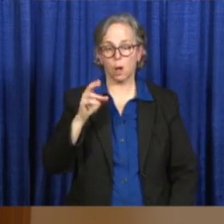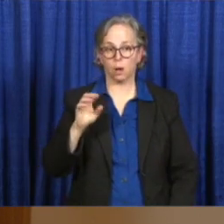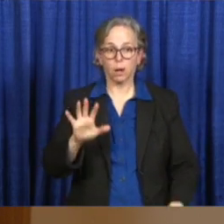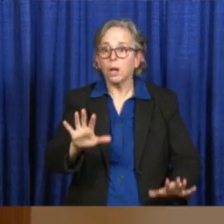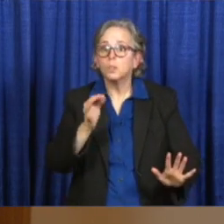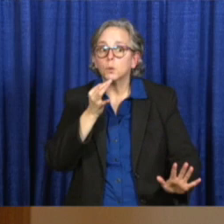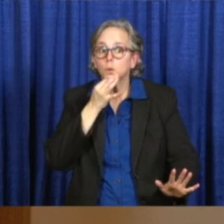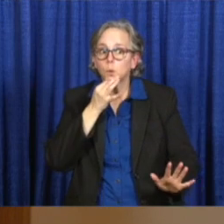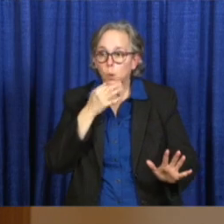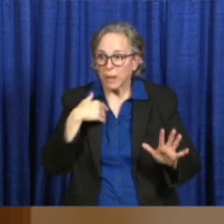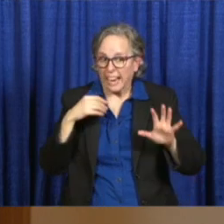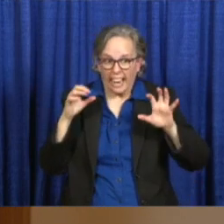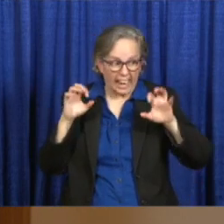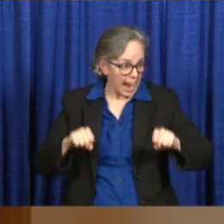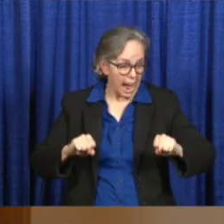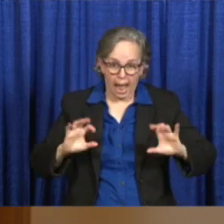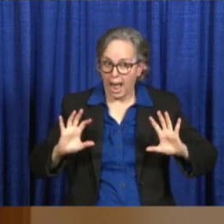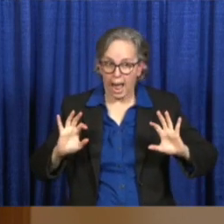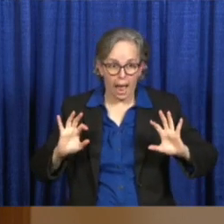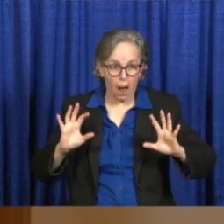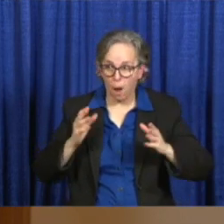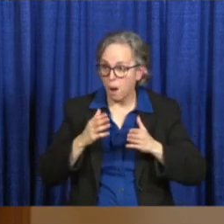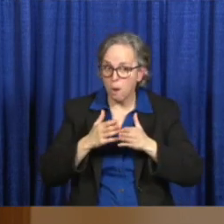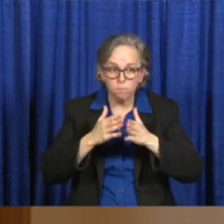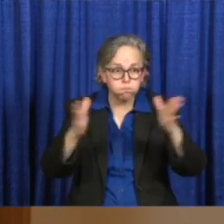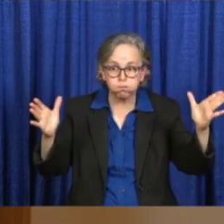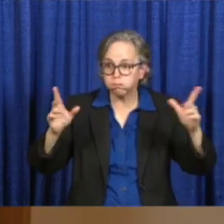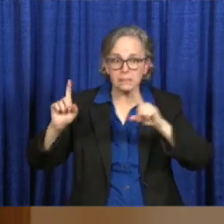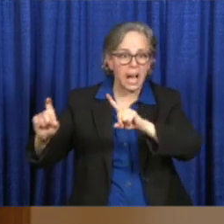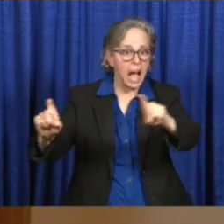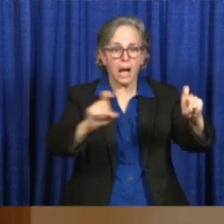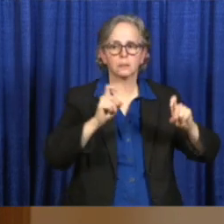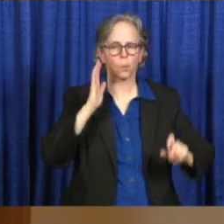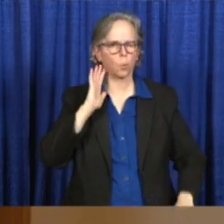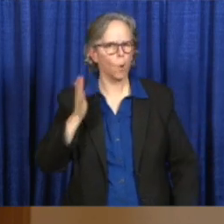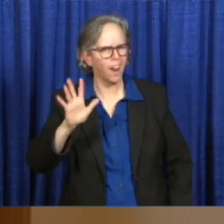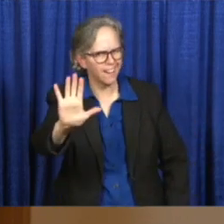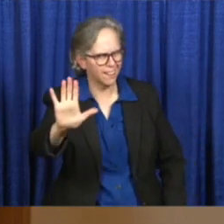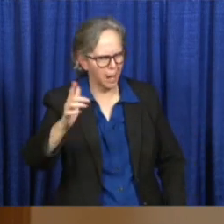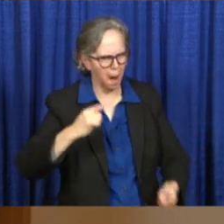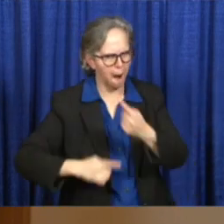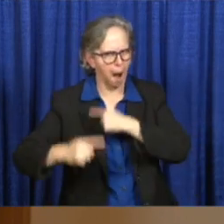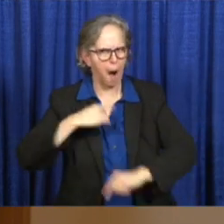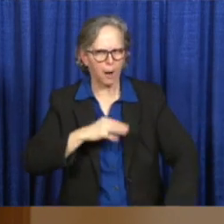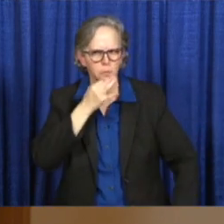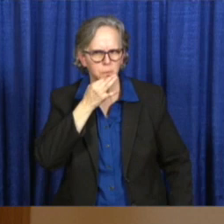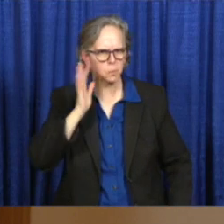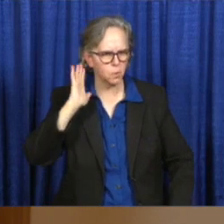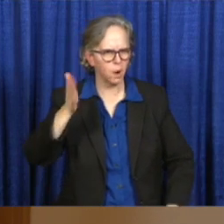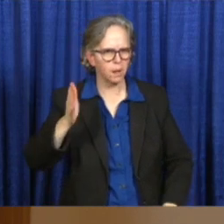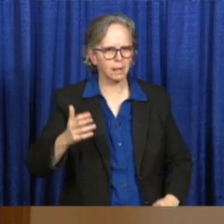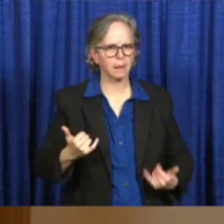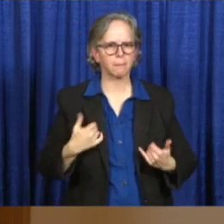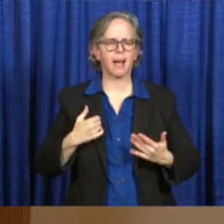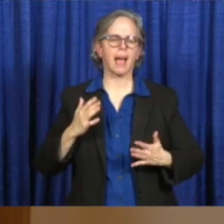test widespread, we're going to do it. I have to say, and this is me speaking, you